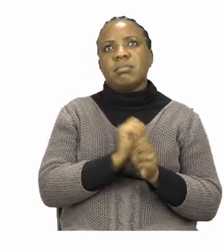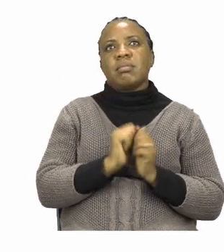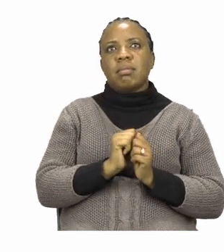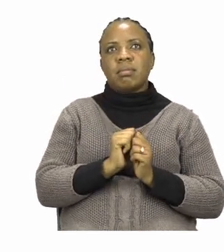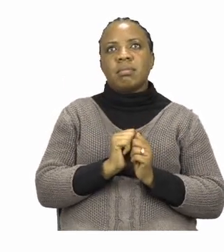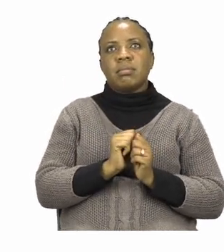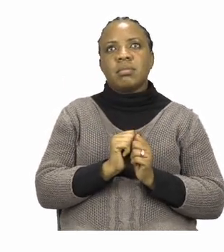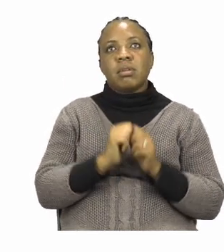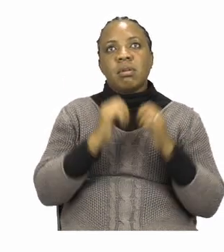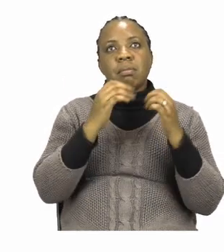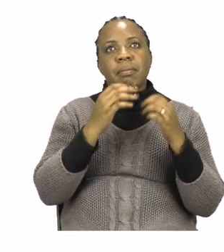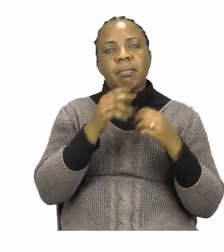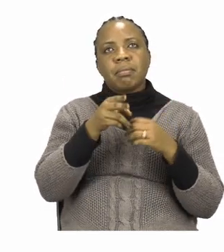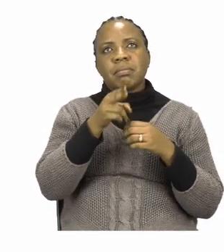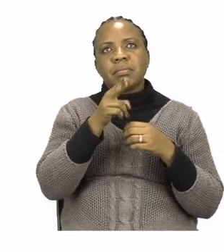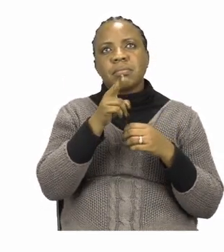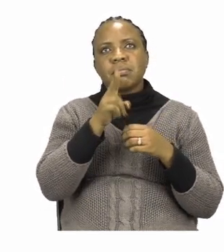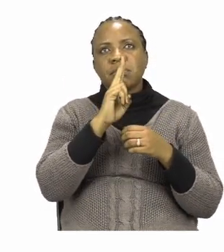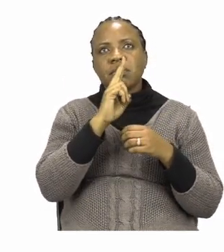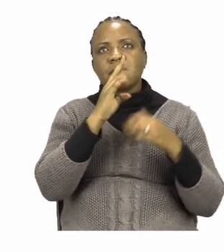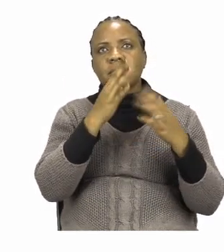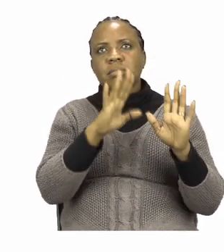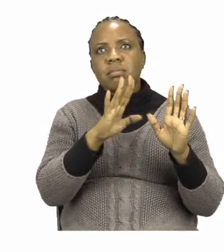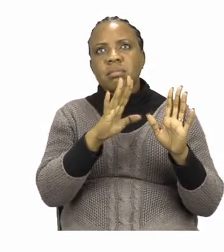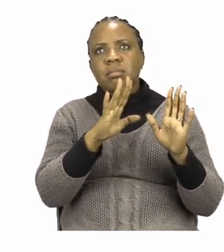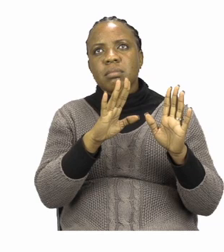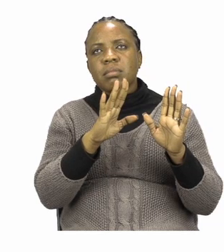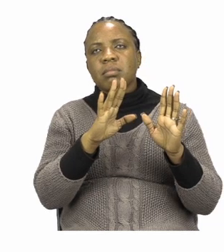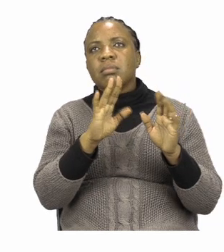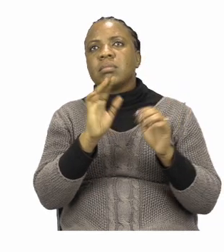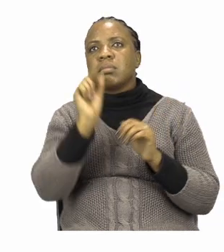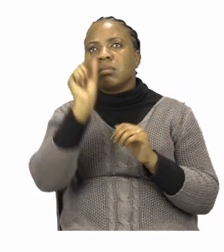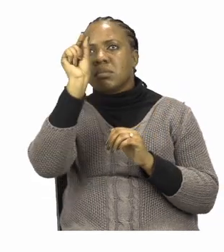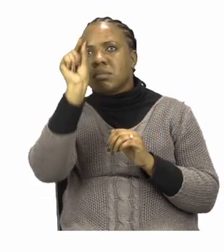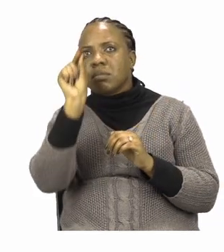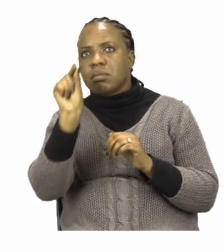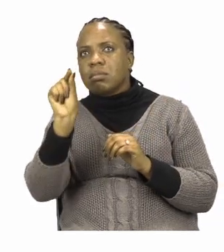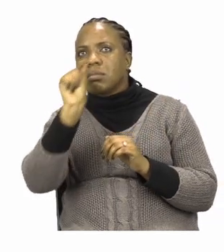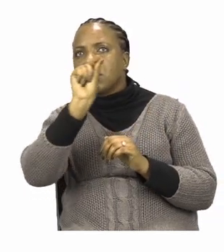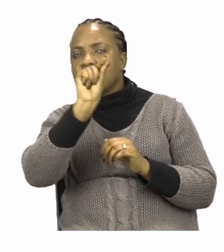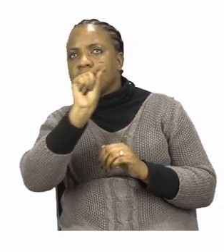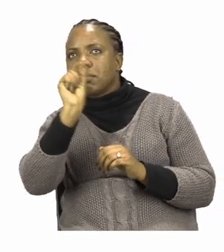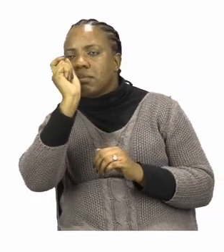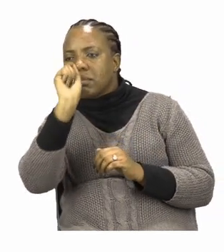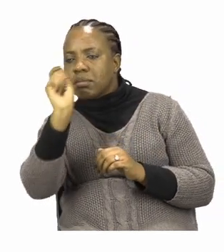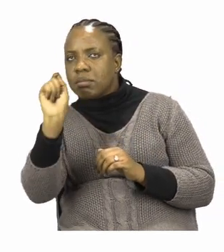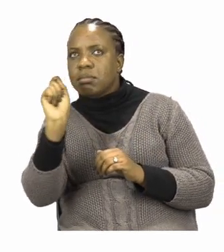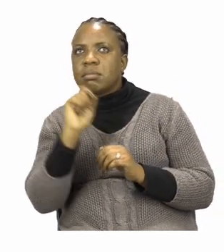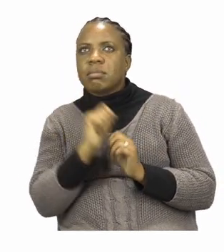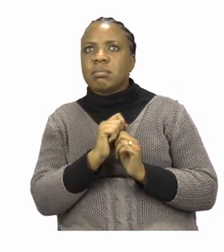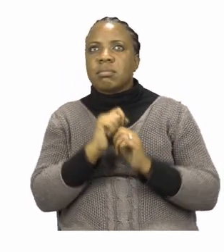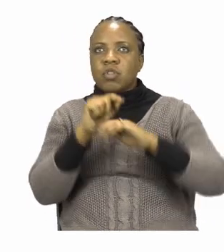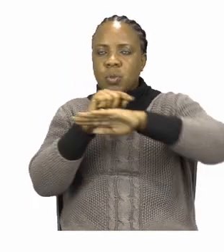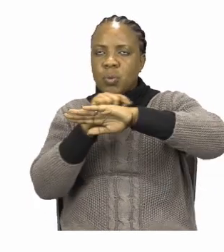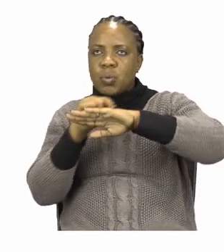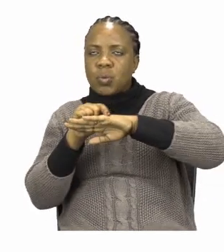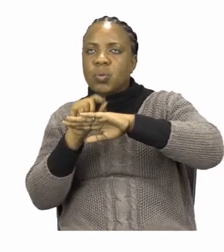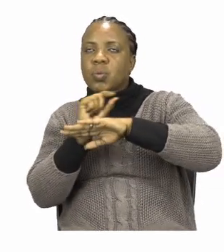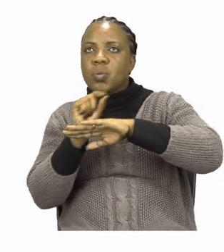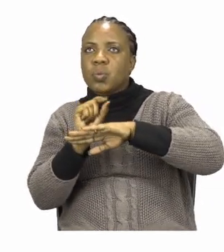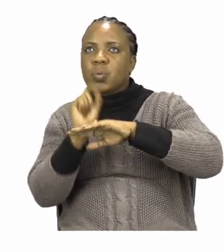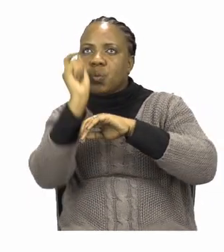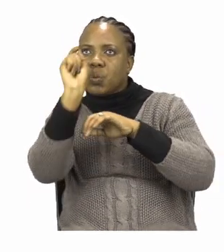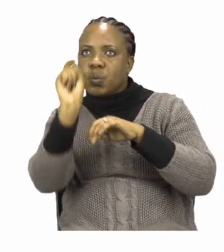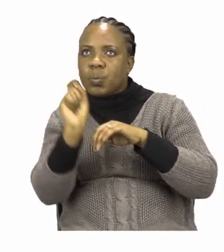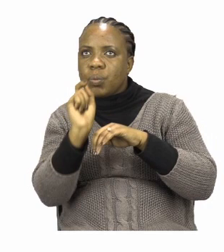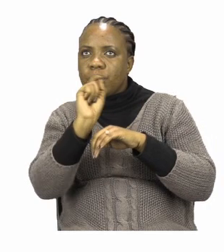your answer to put the correct word for the crossword puzzle. And then below, you're going to